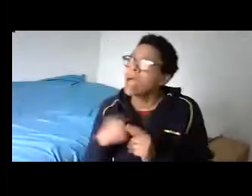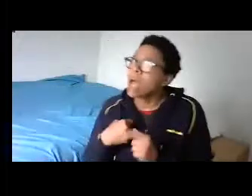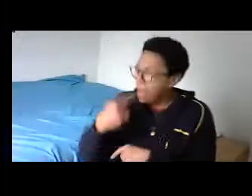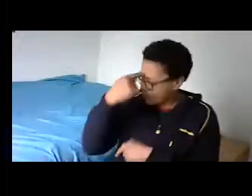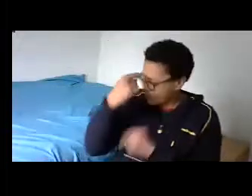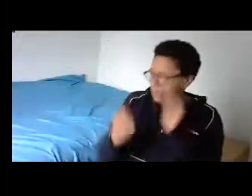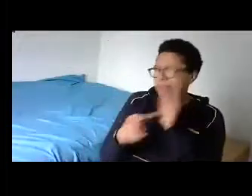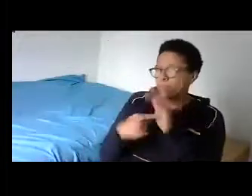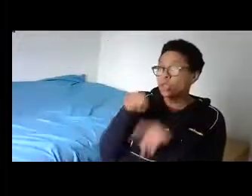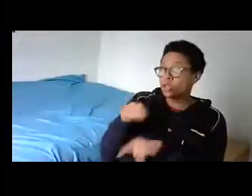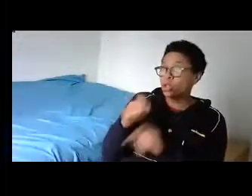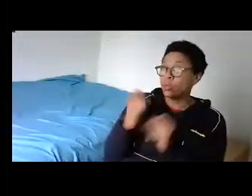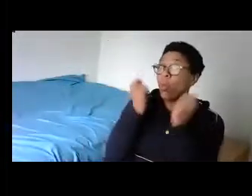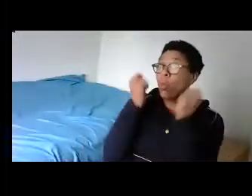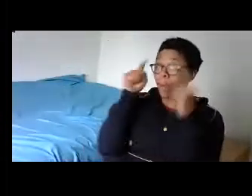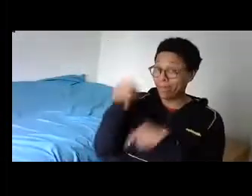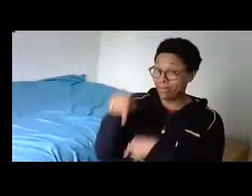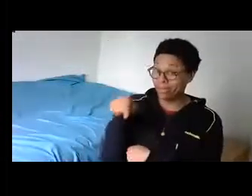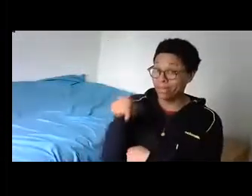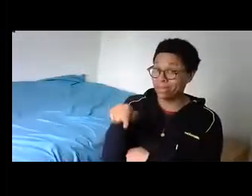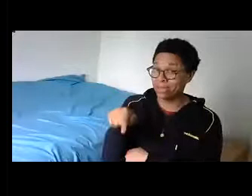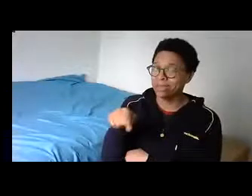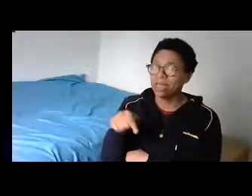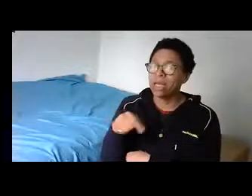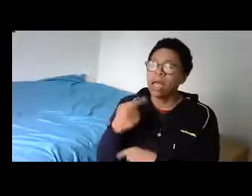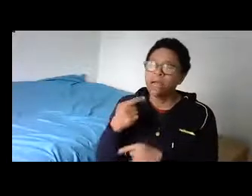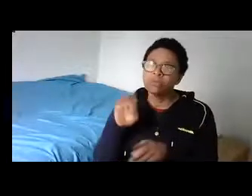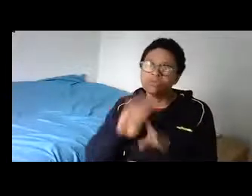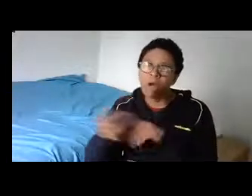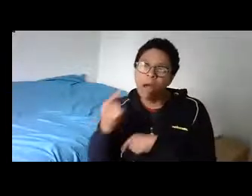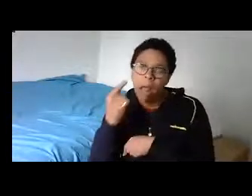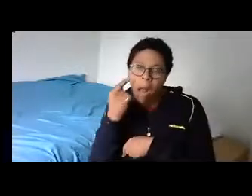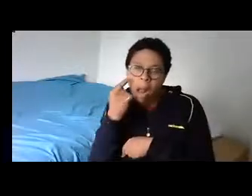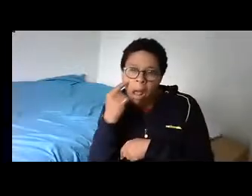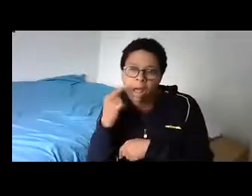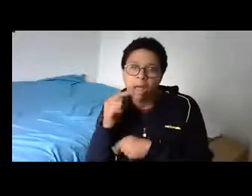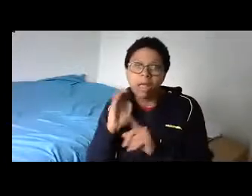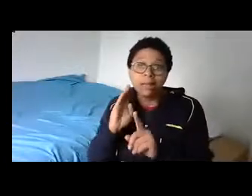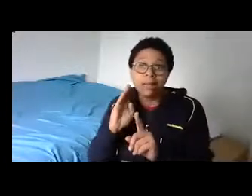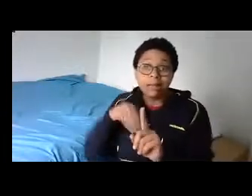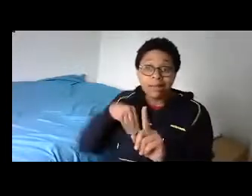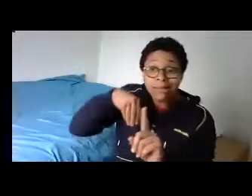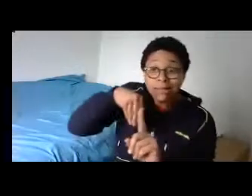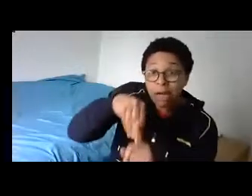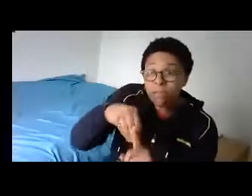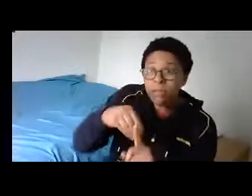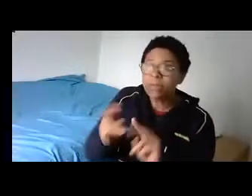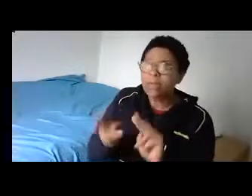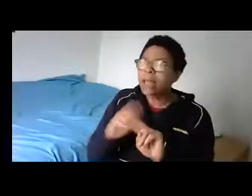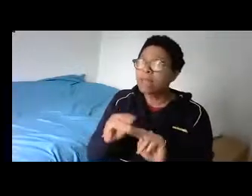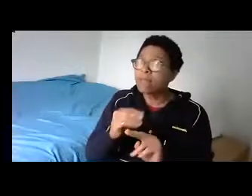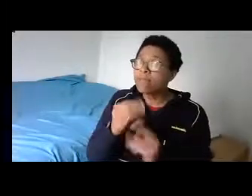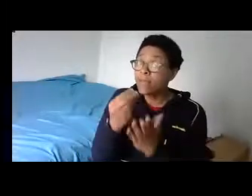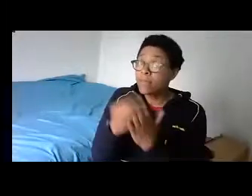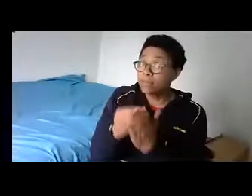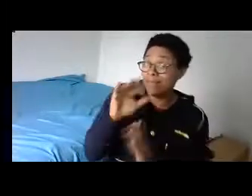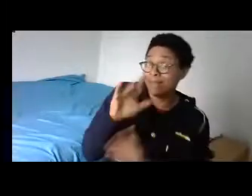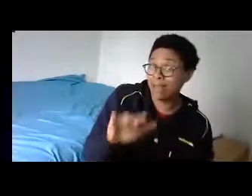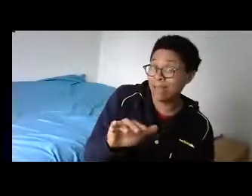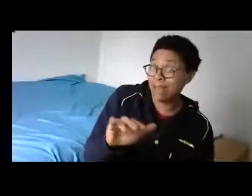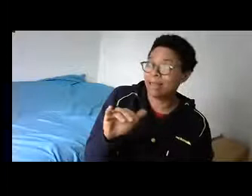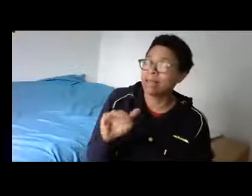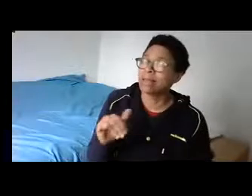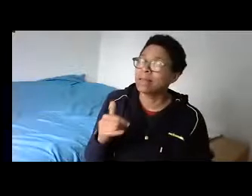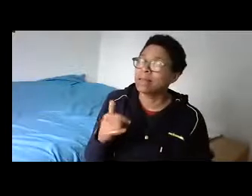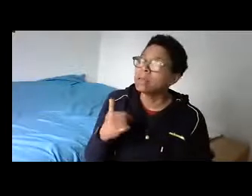just keep an eye on the direct payment. And if there is money left, then I